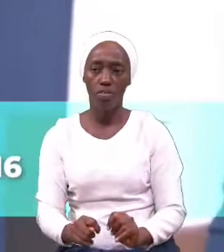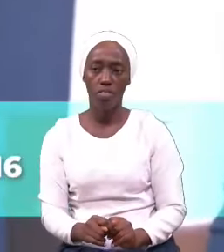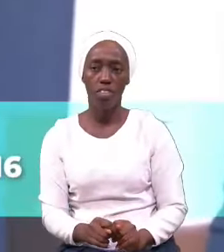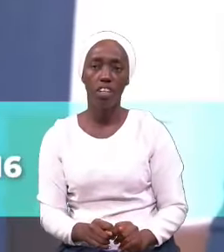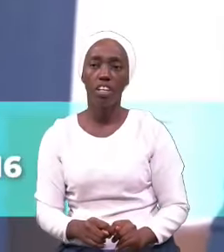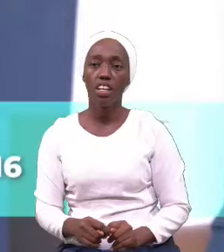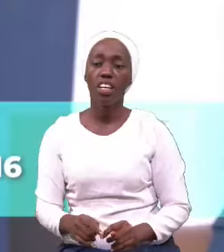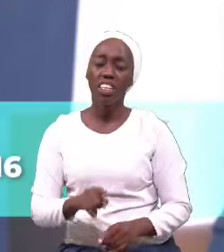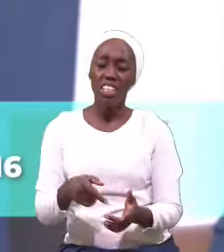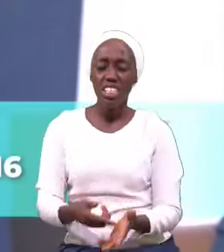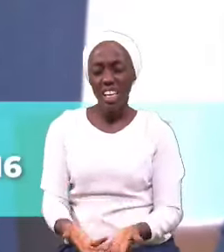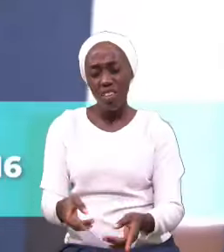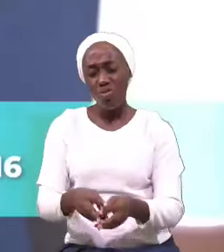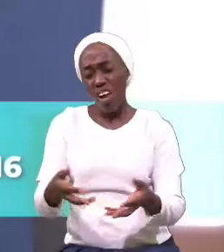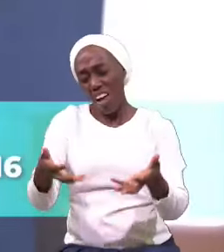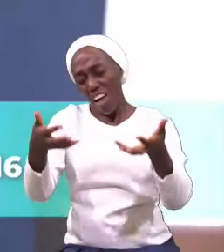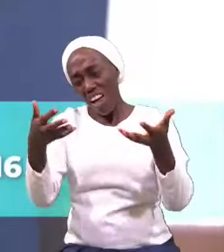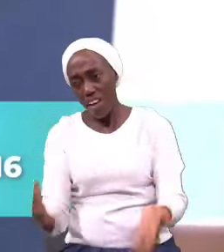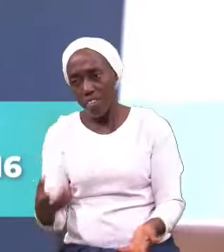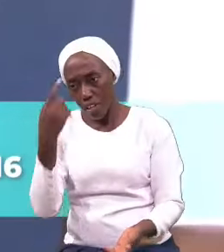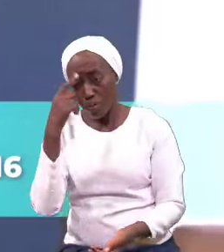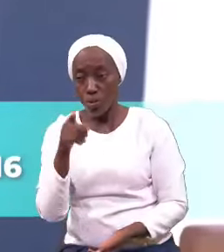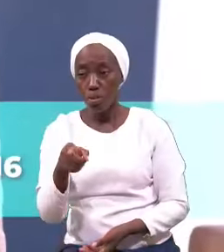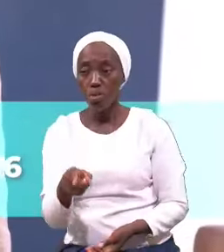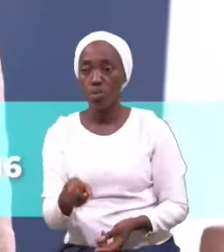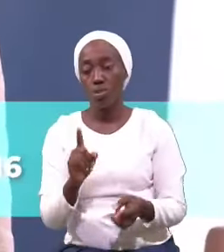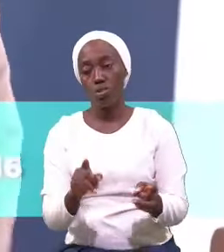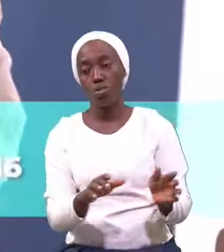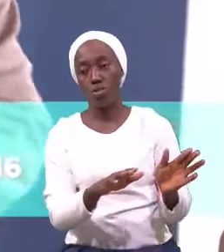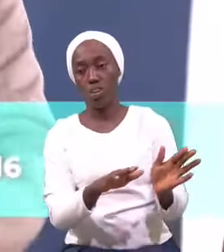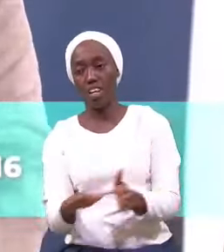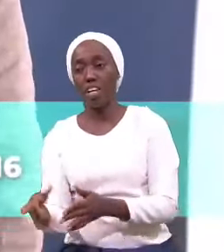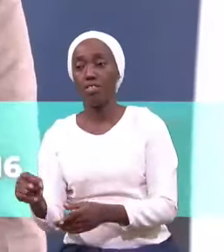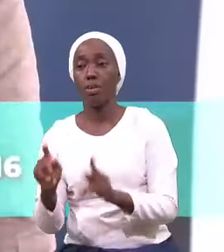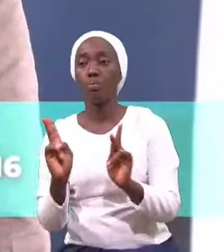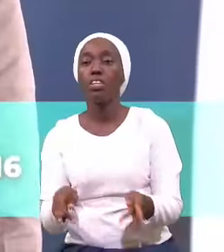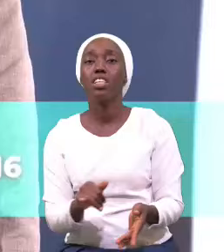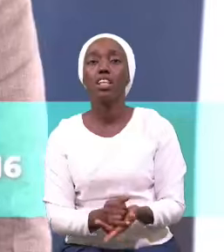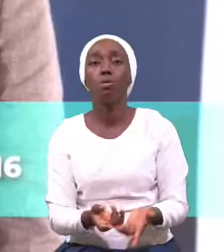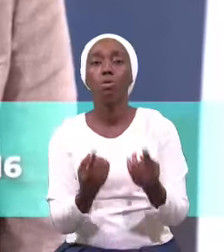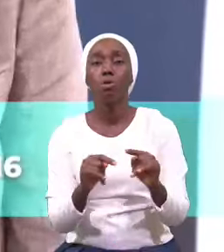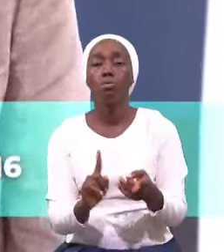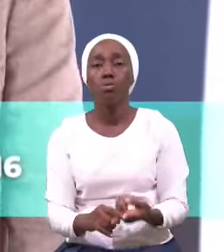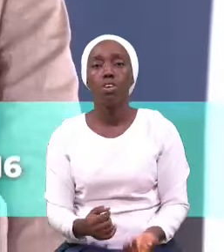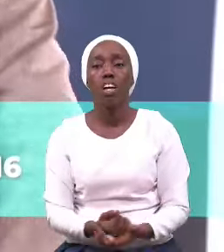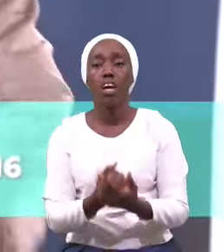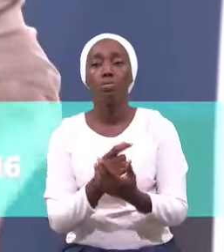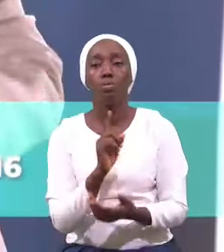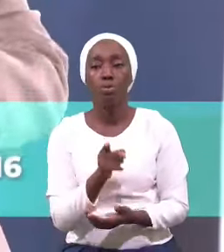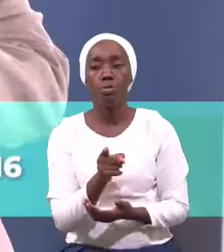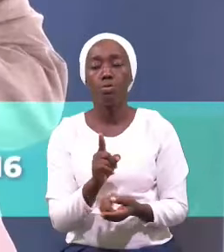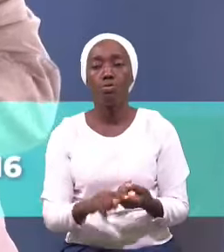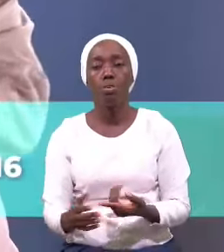is too heavy for you. And you neglect the one that will come and help you to carry it.